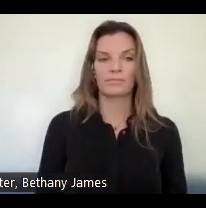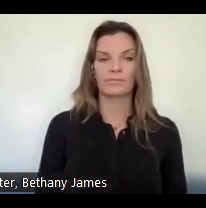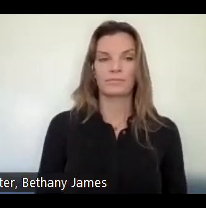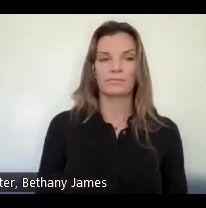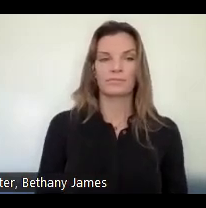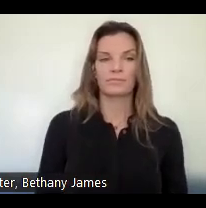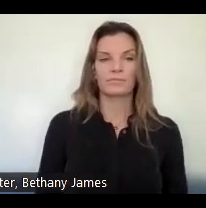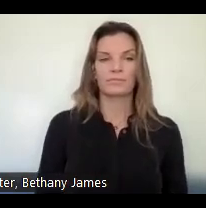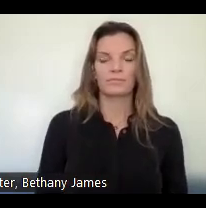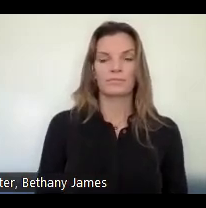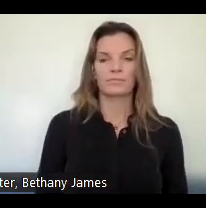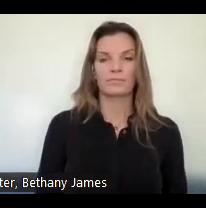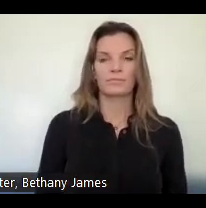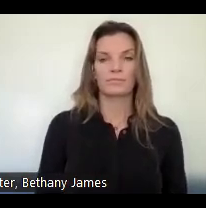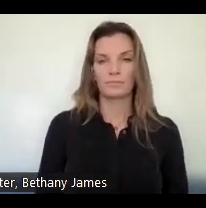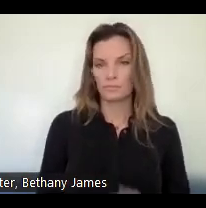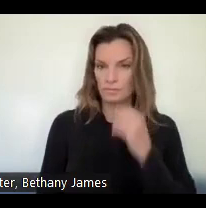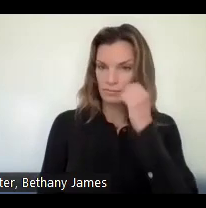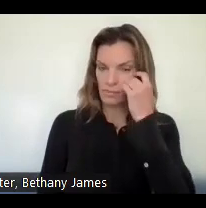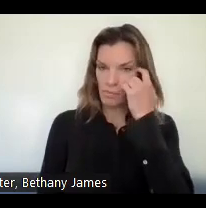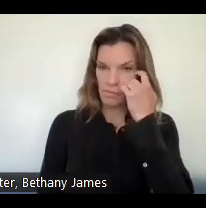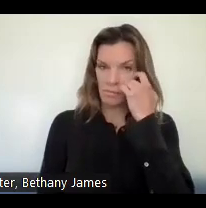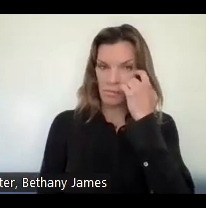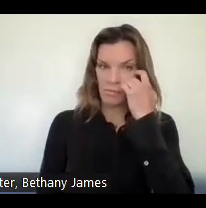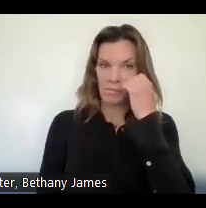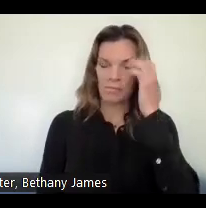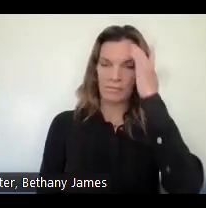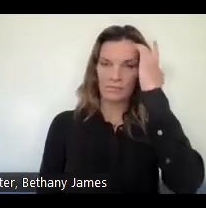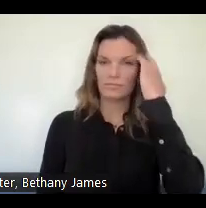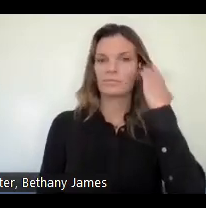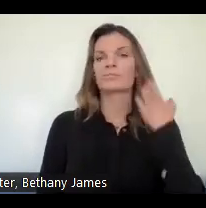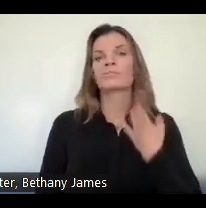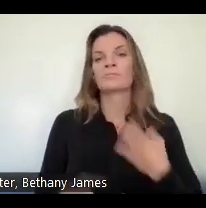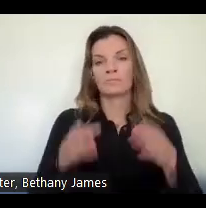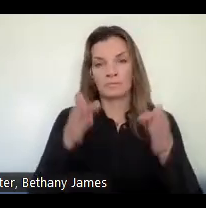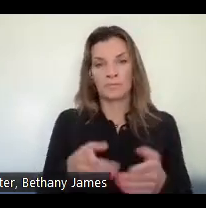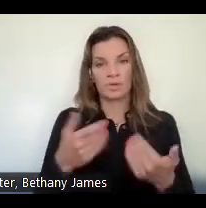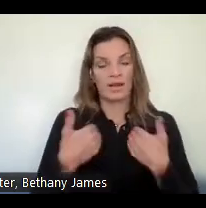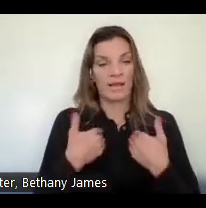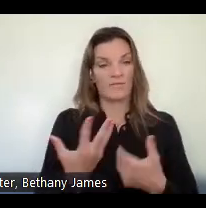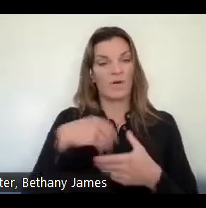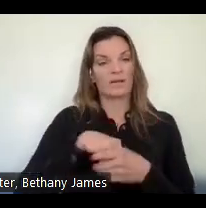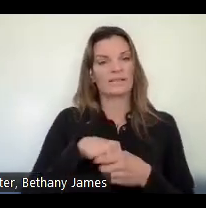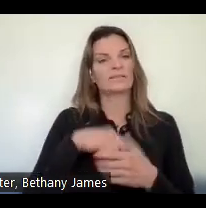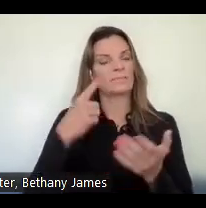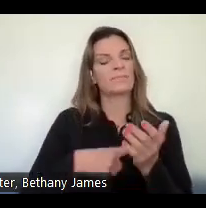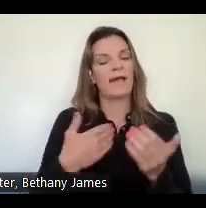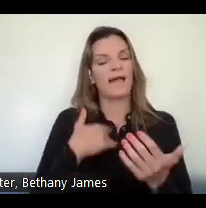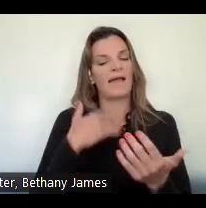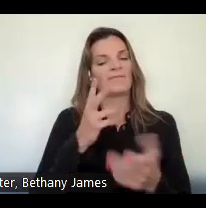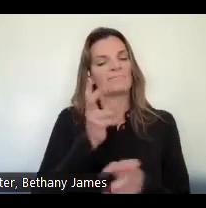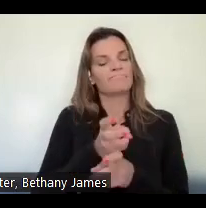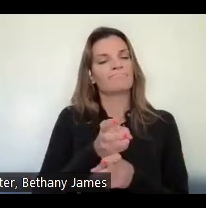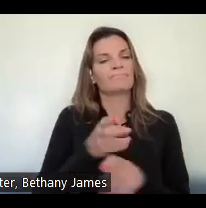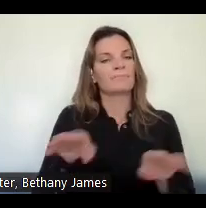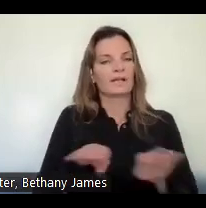There are some challenging behaviors for individuals with autism. I think if you don't take away